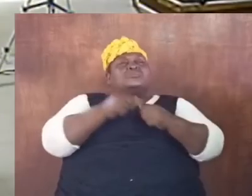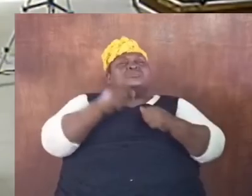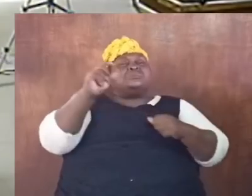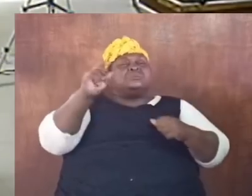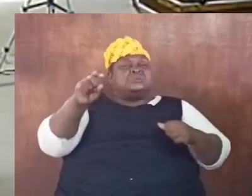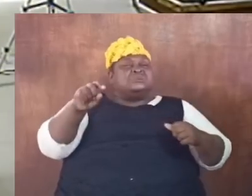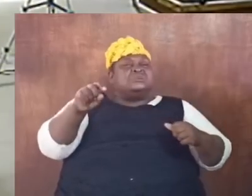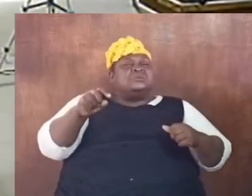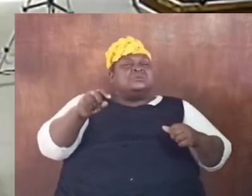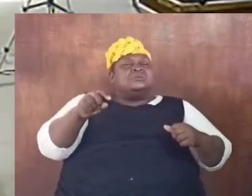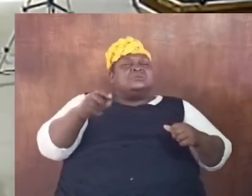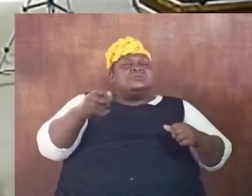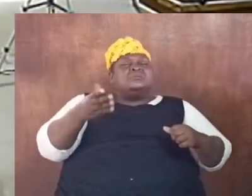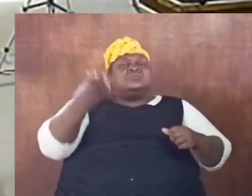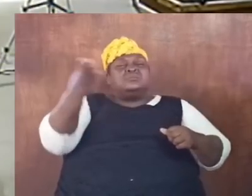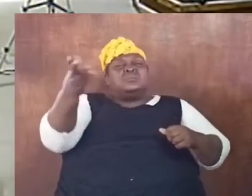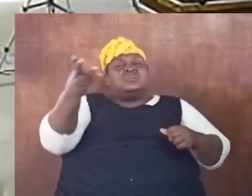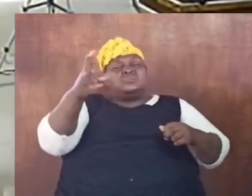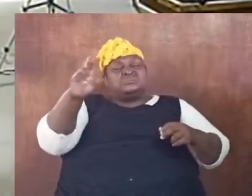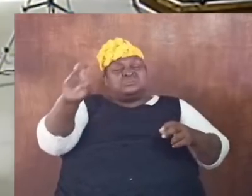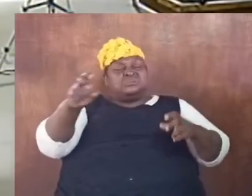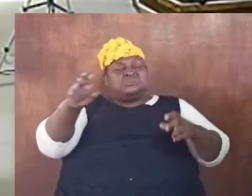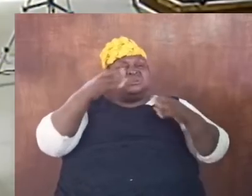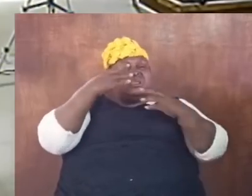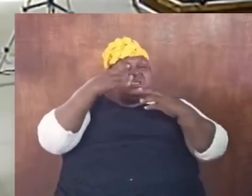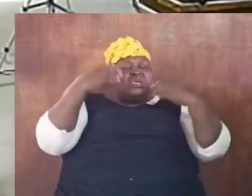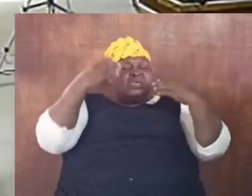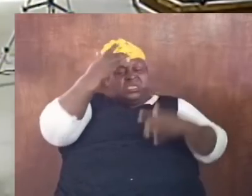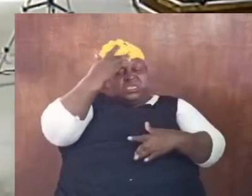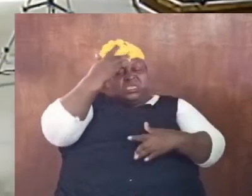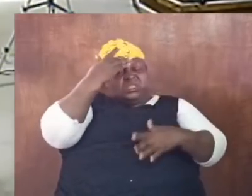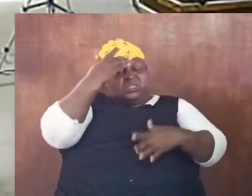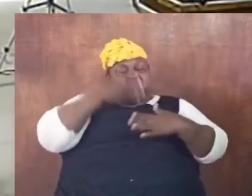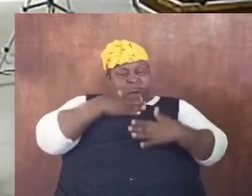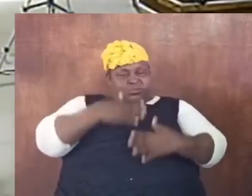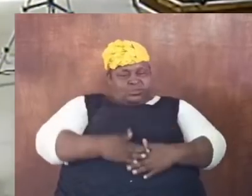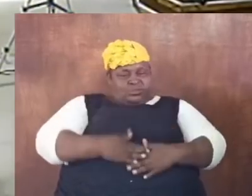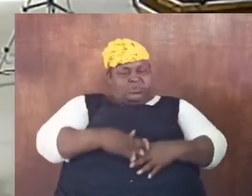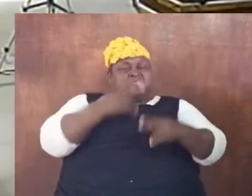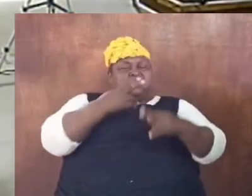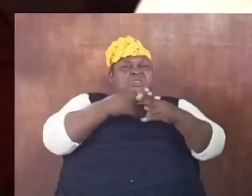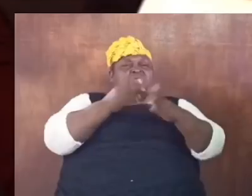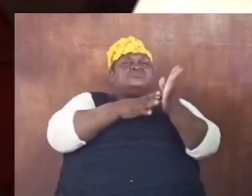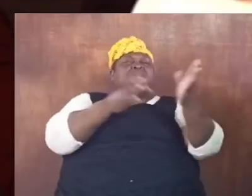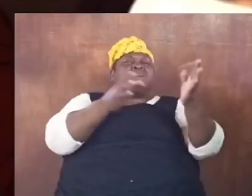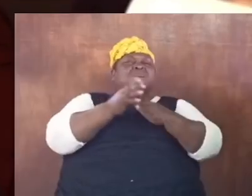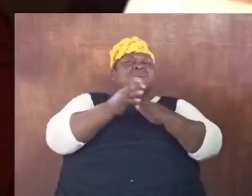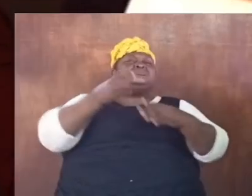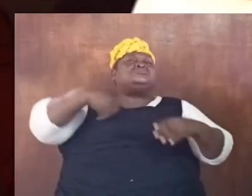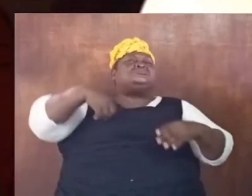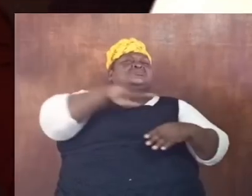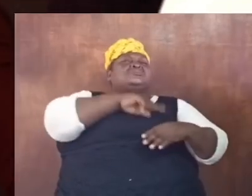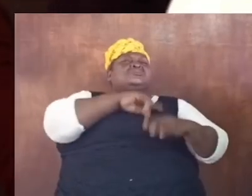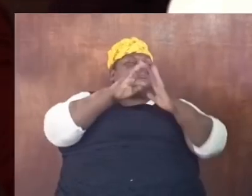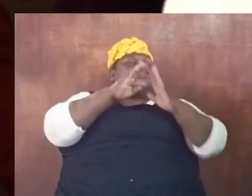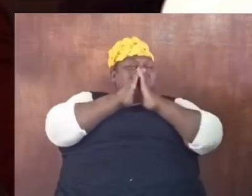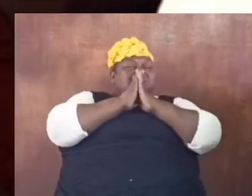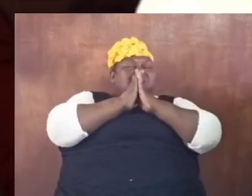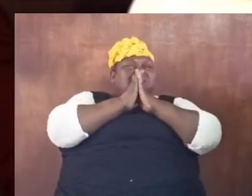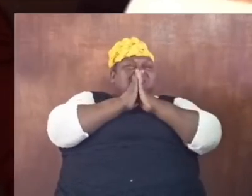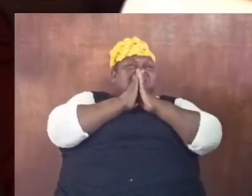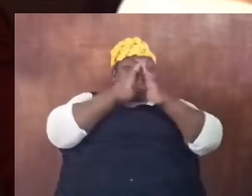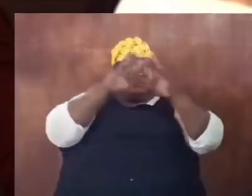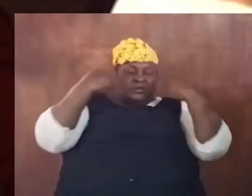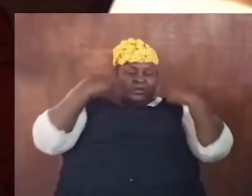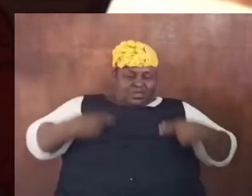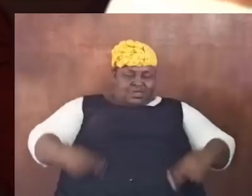God, those who need healing in the body, in the name of Jesus this morning, we ask that your healing virtue will